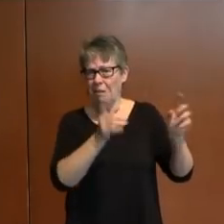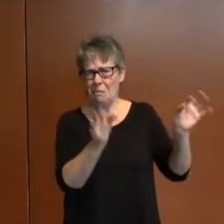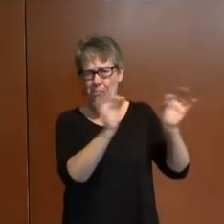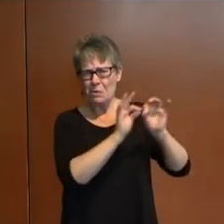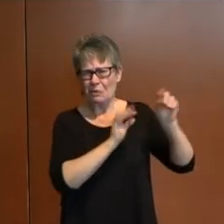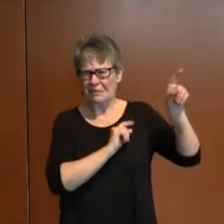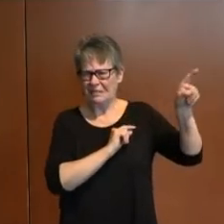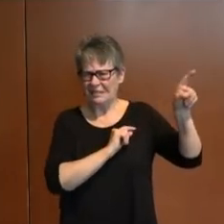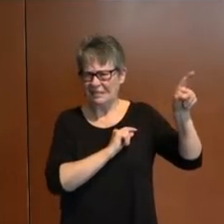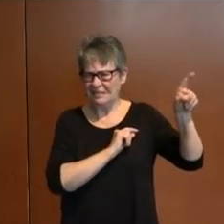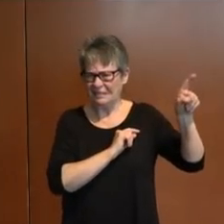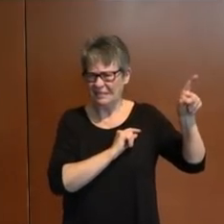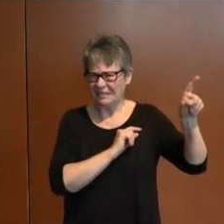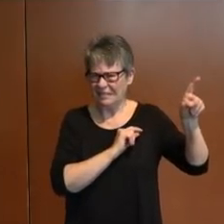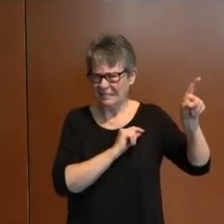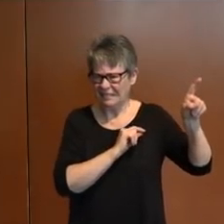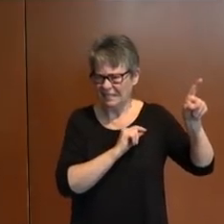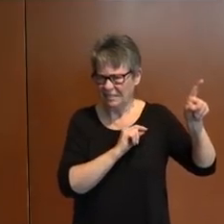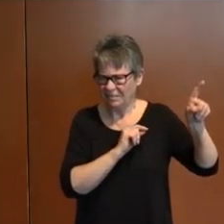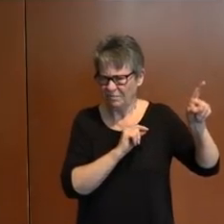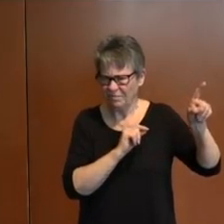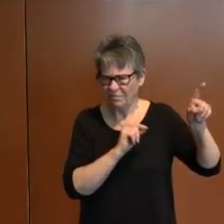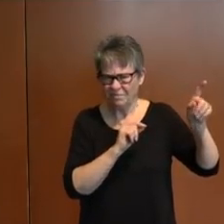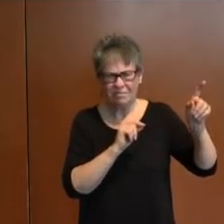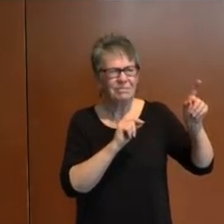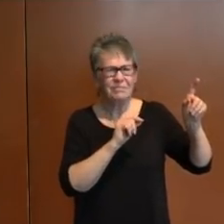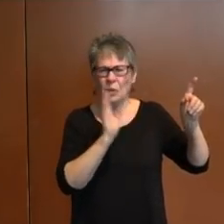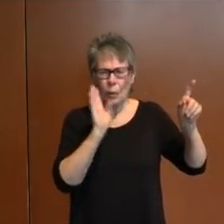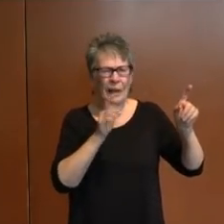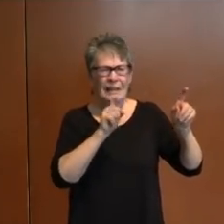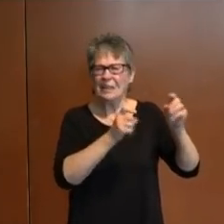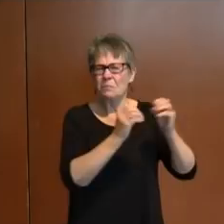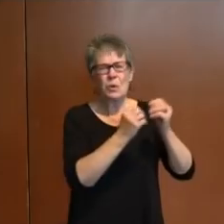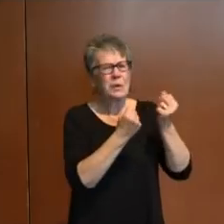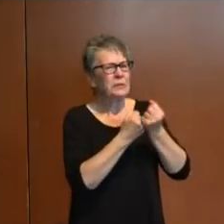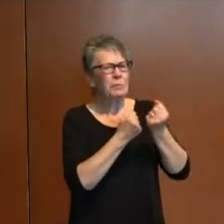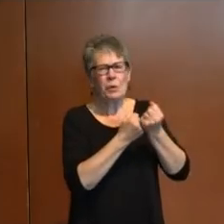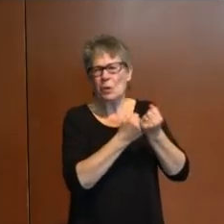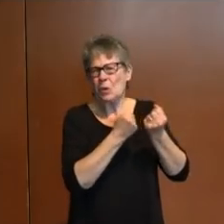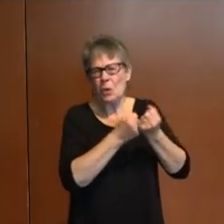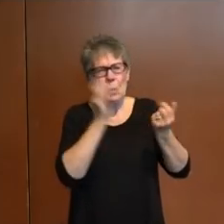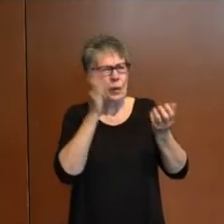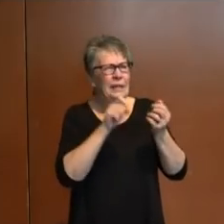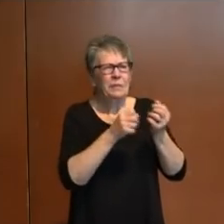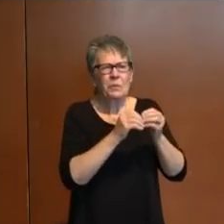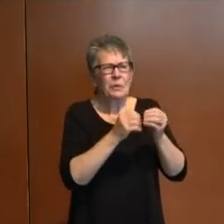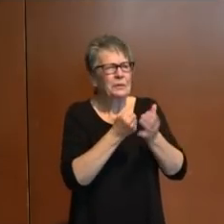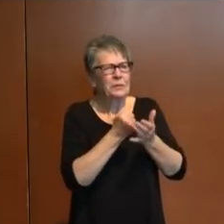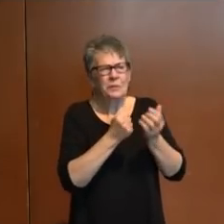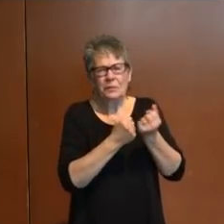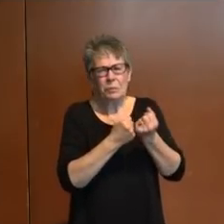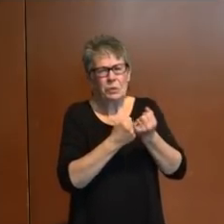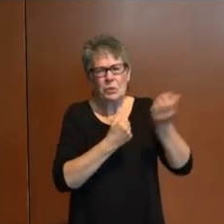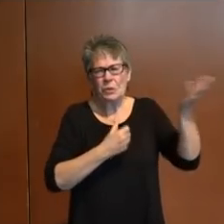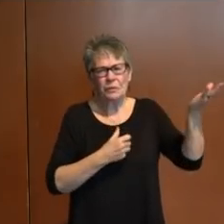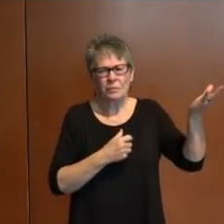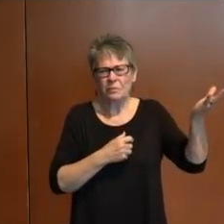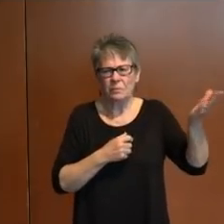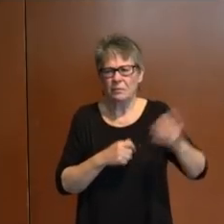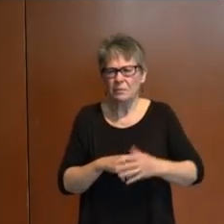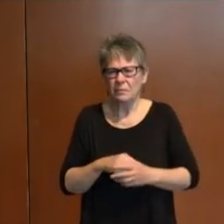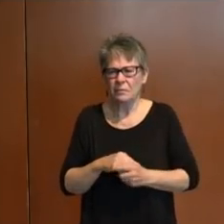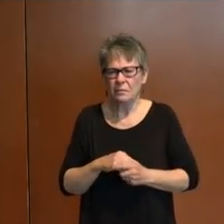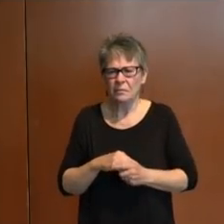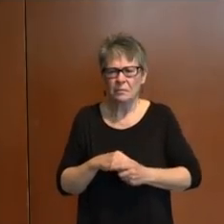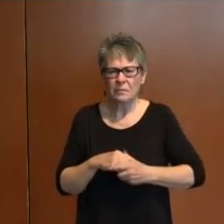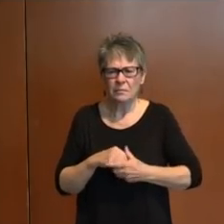last amount of support we're going to need. But I think taxes like the millionaire's tax at a minimum become